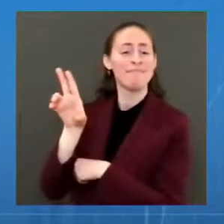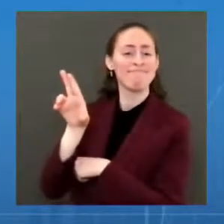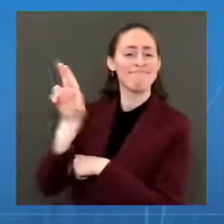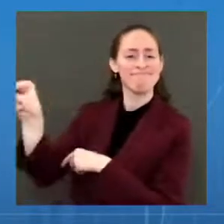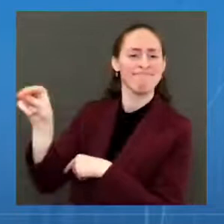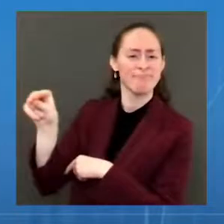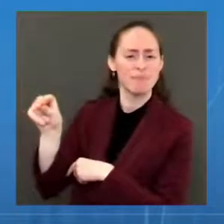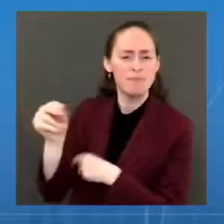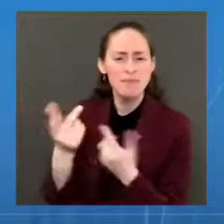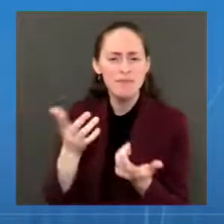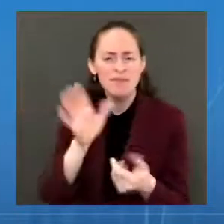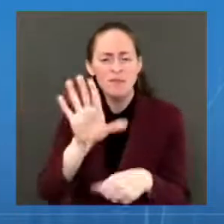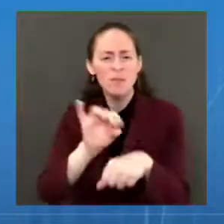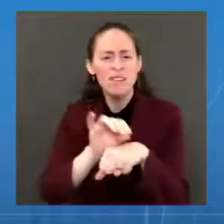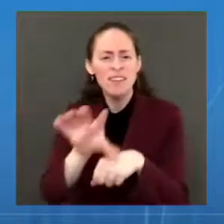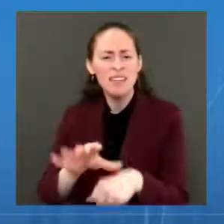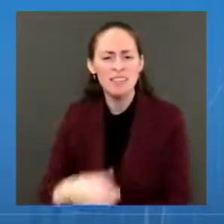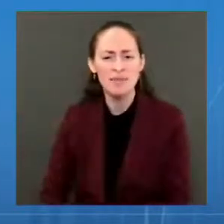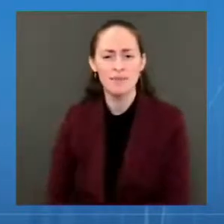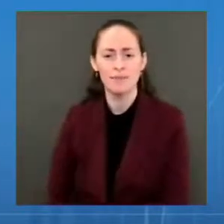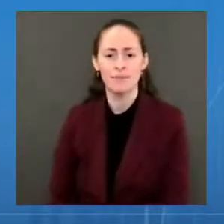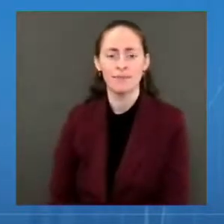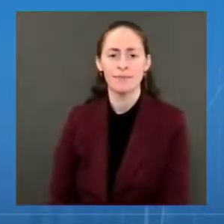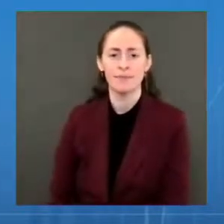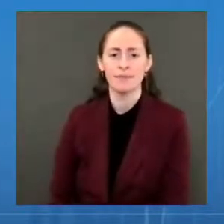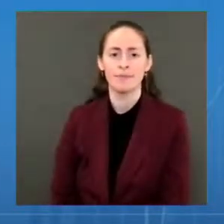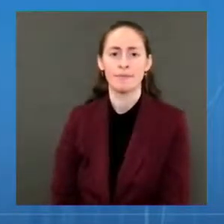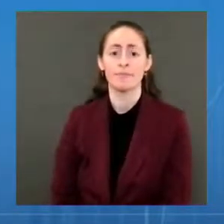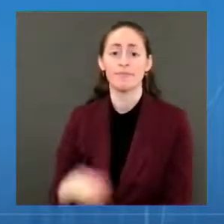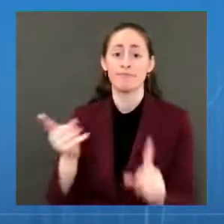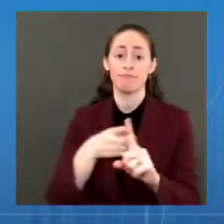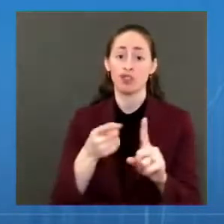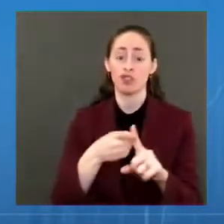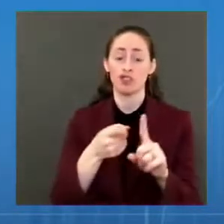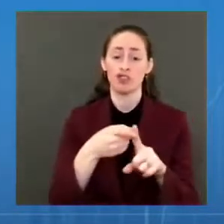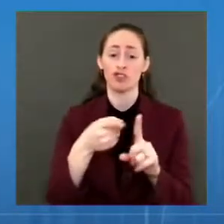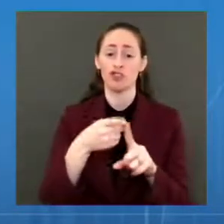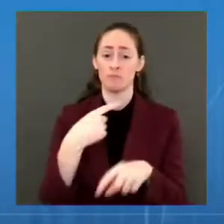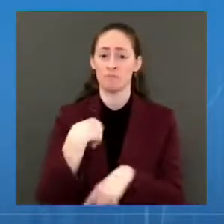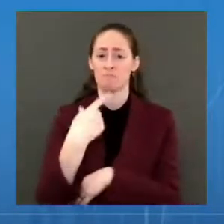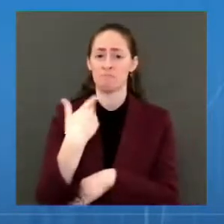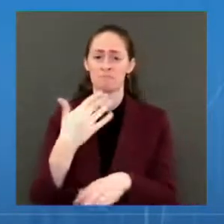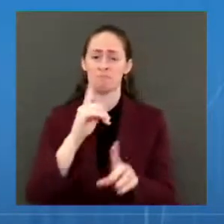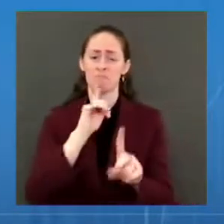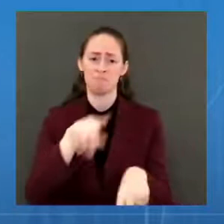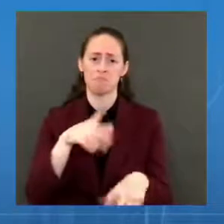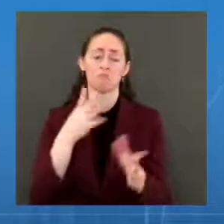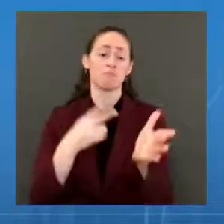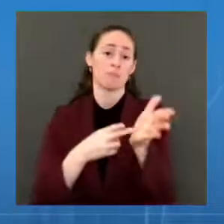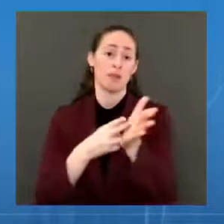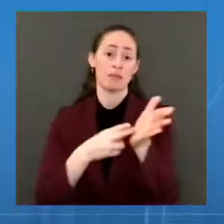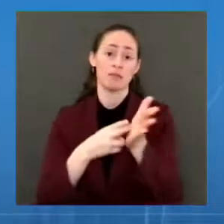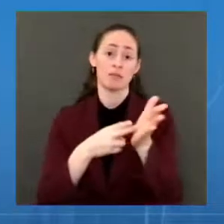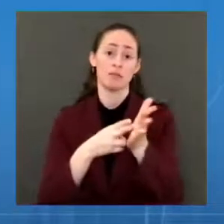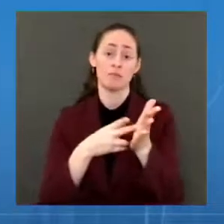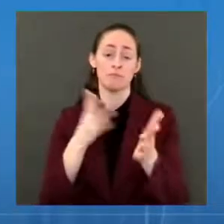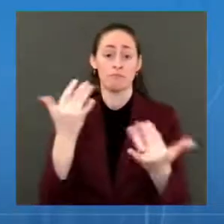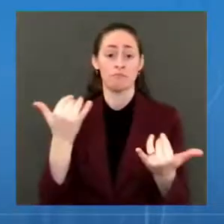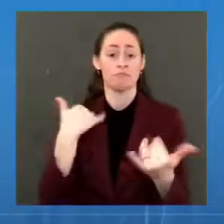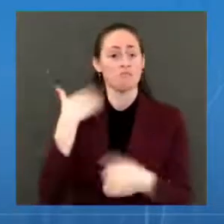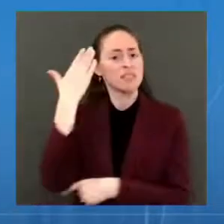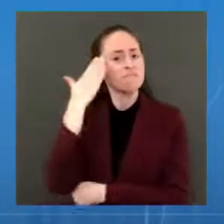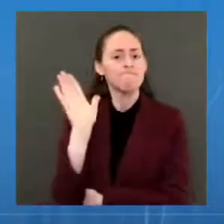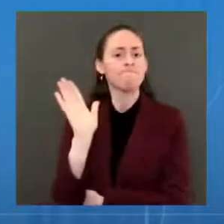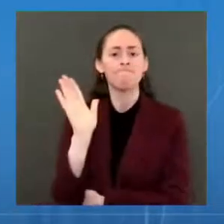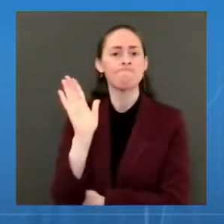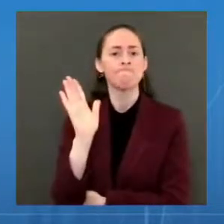Well, Cheryl, for the first question, thank you for that. The honest answer is that we do not know at this point, but we are collecting